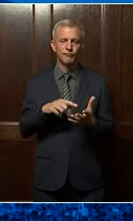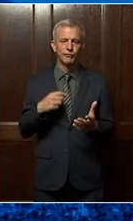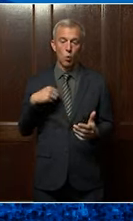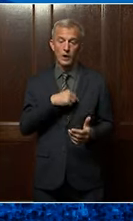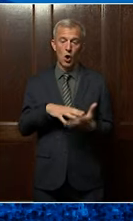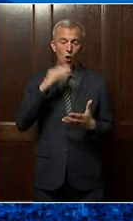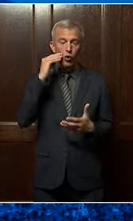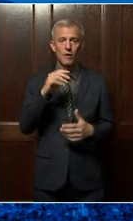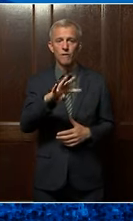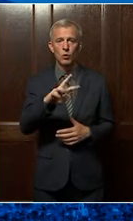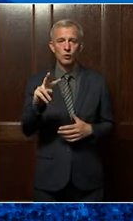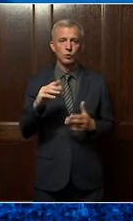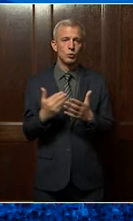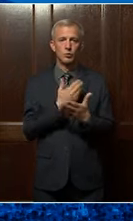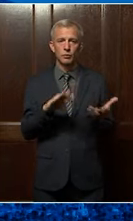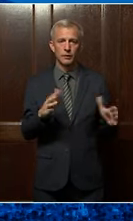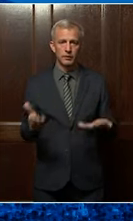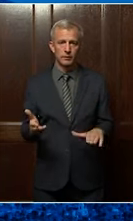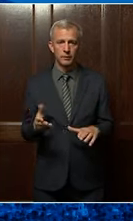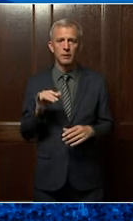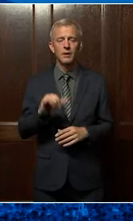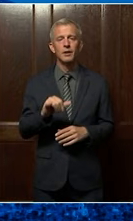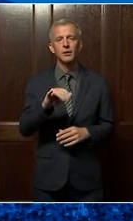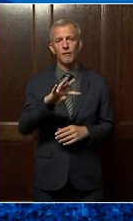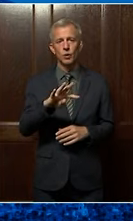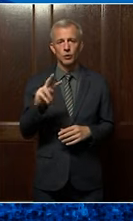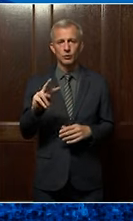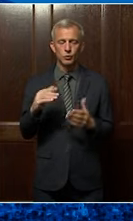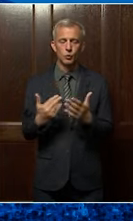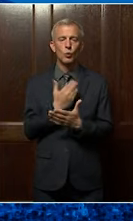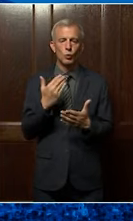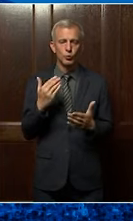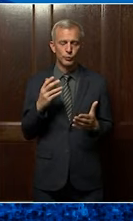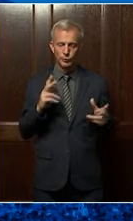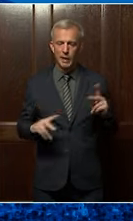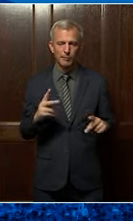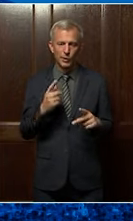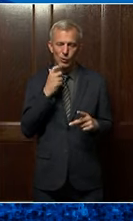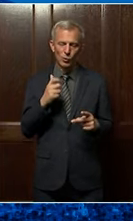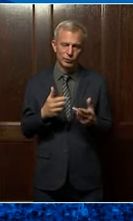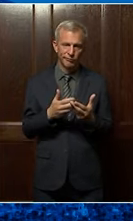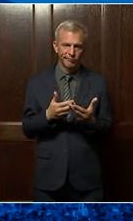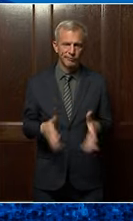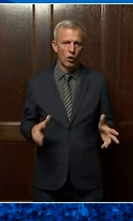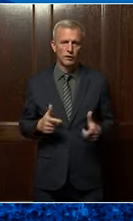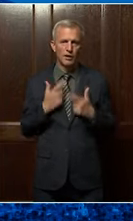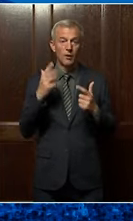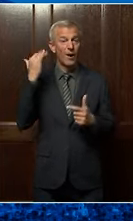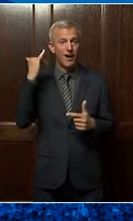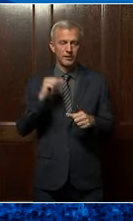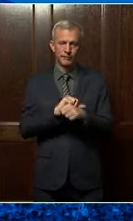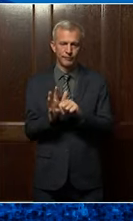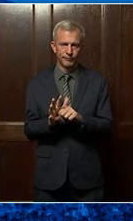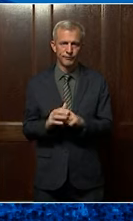of 42 new deaths. This is 42 new Angelenos who lost their life because of